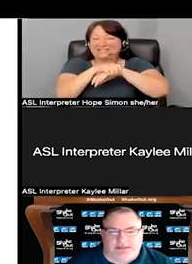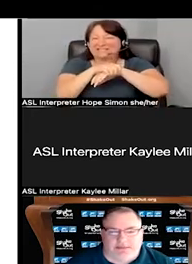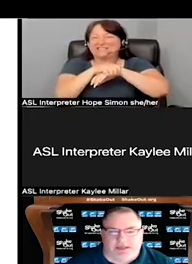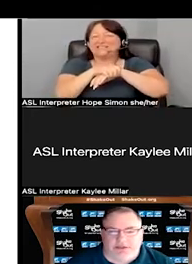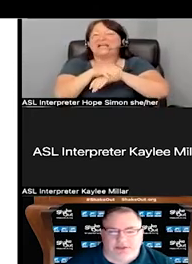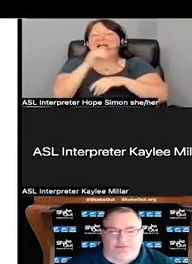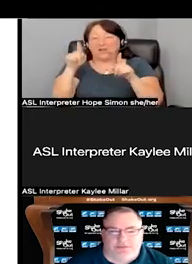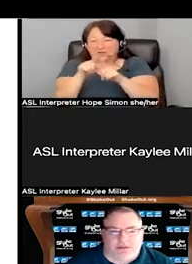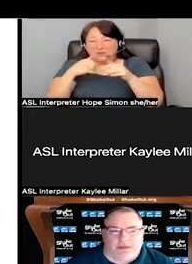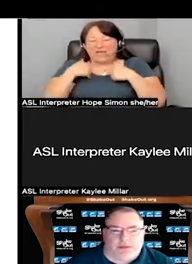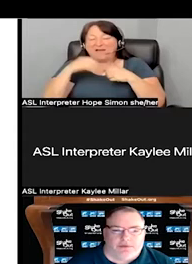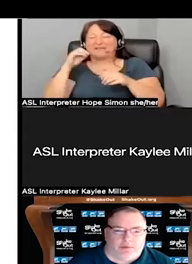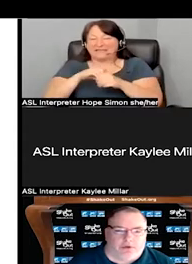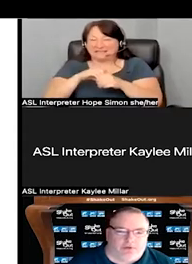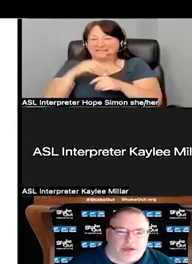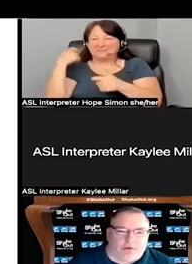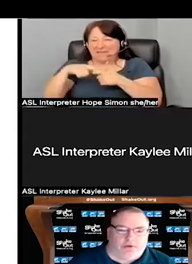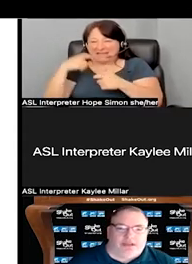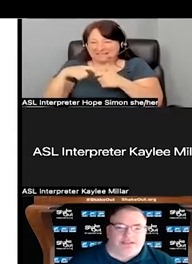earthquakecountry.org/seven steps, and in Spanish,